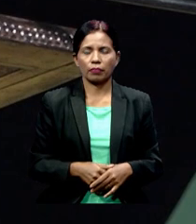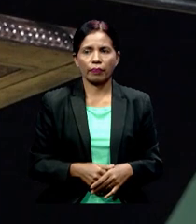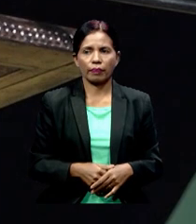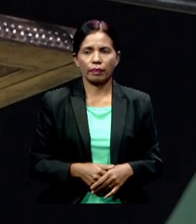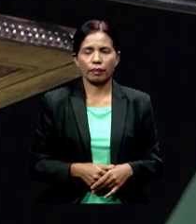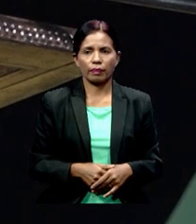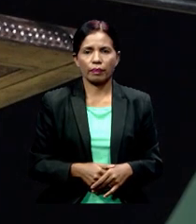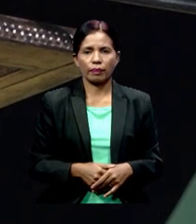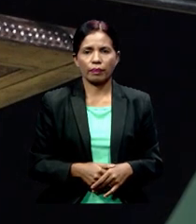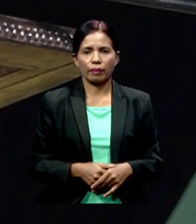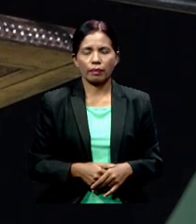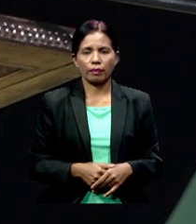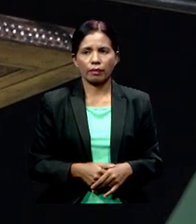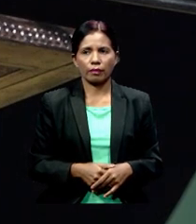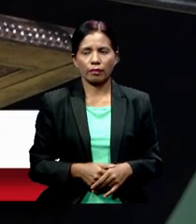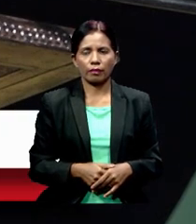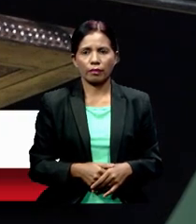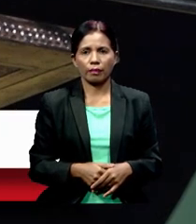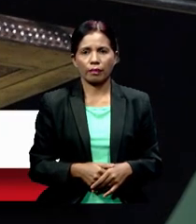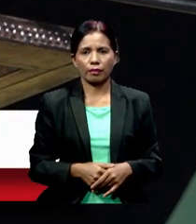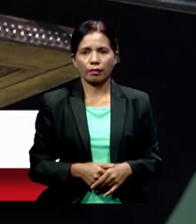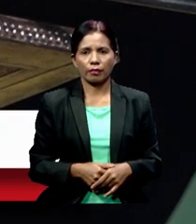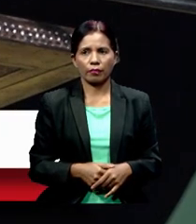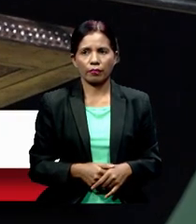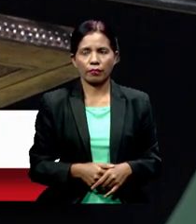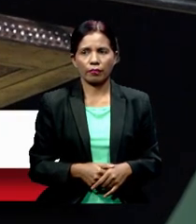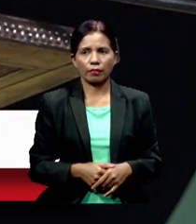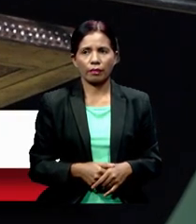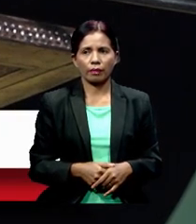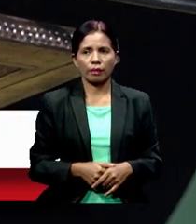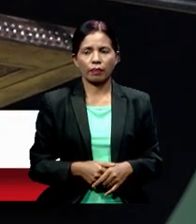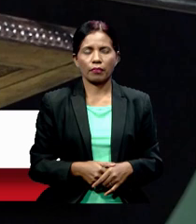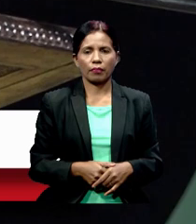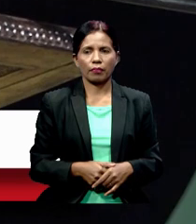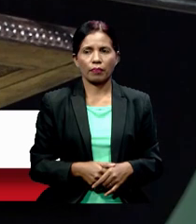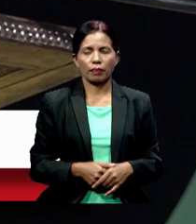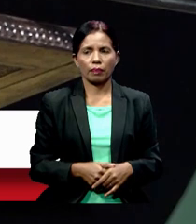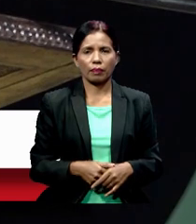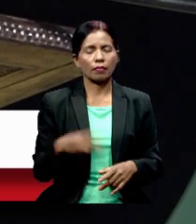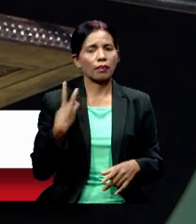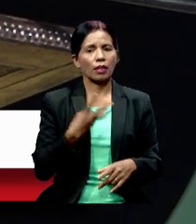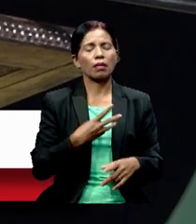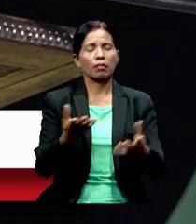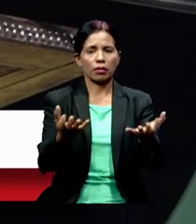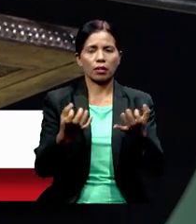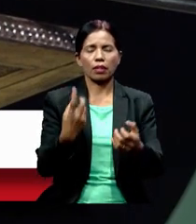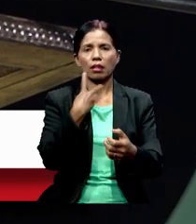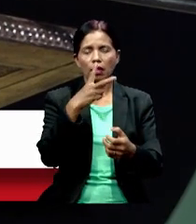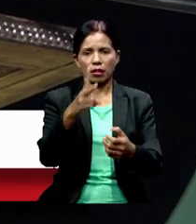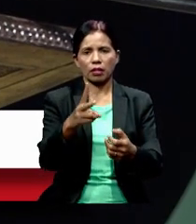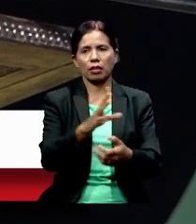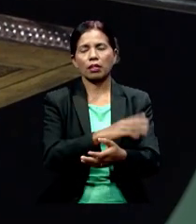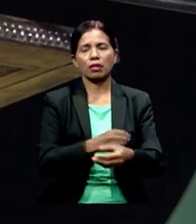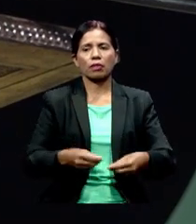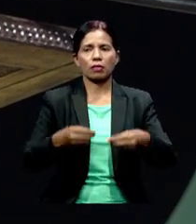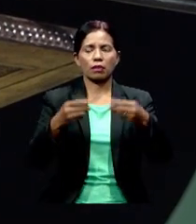emerge to join the world in the throes of the Russia-Ukraine conflict, to spiraling inflation and supply